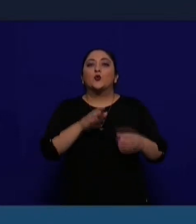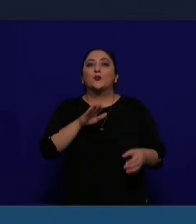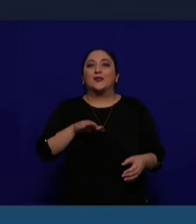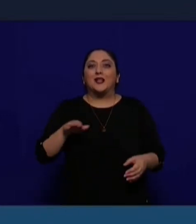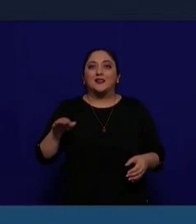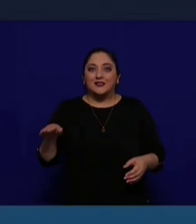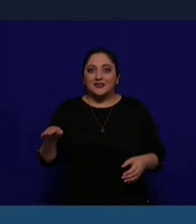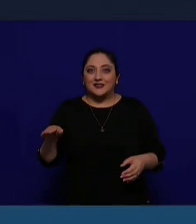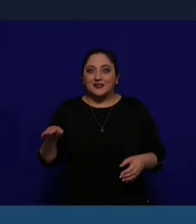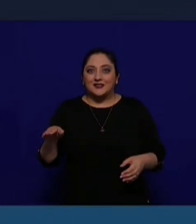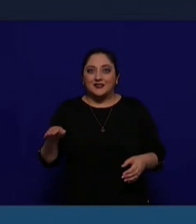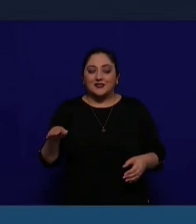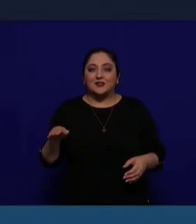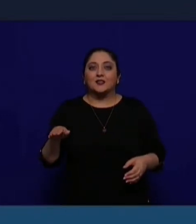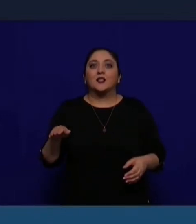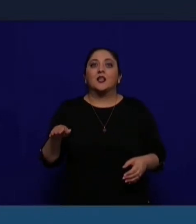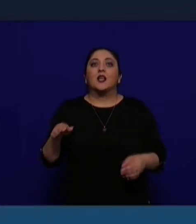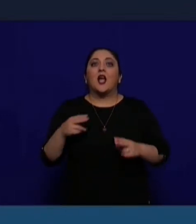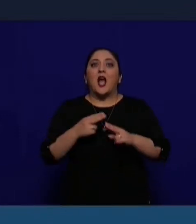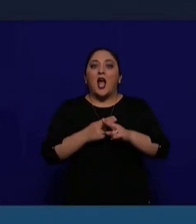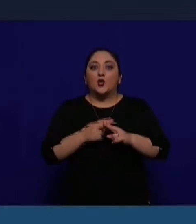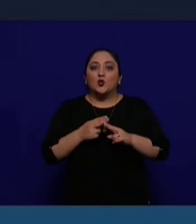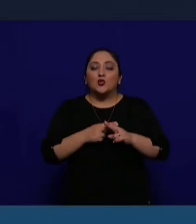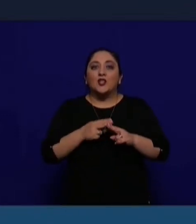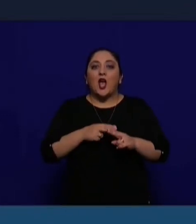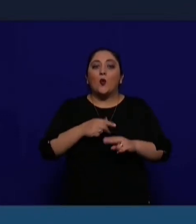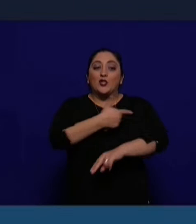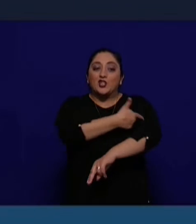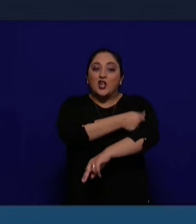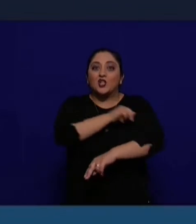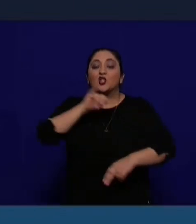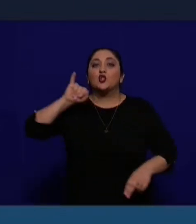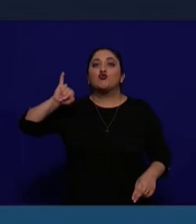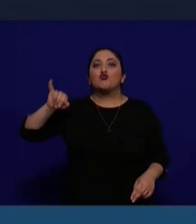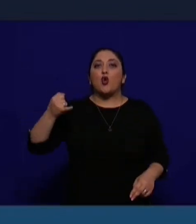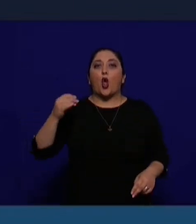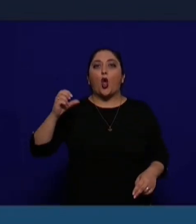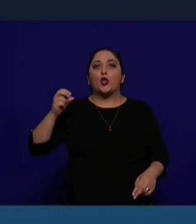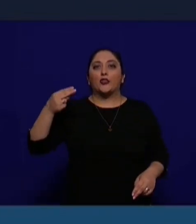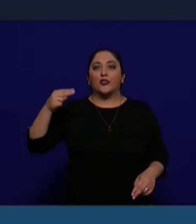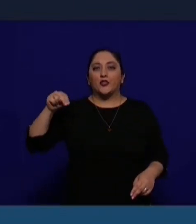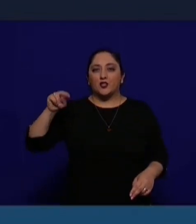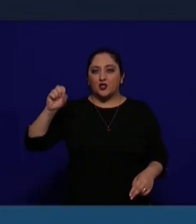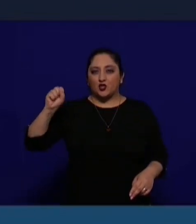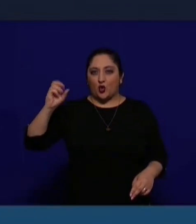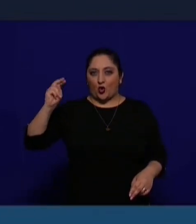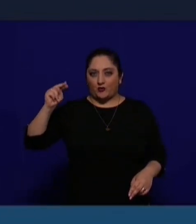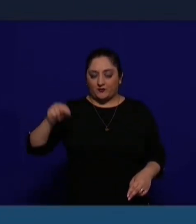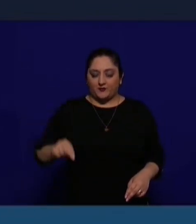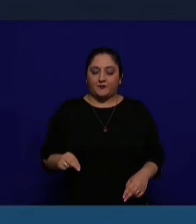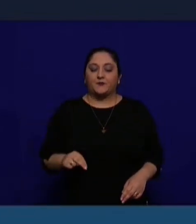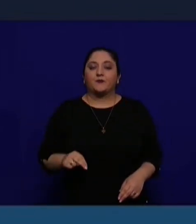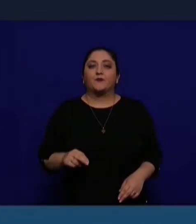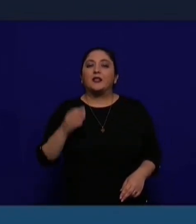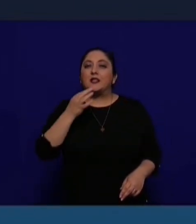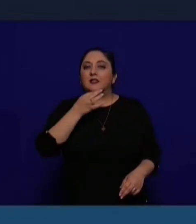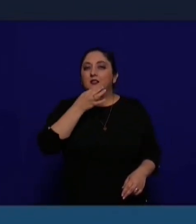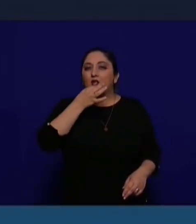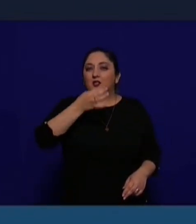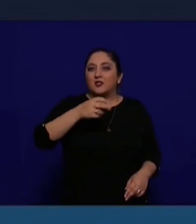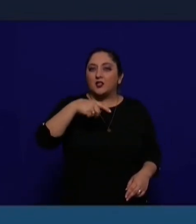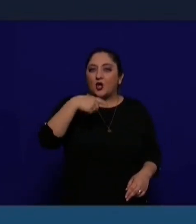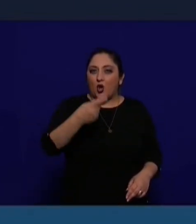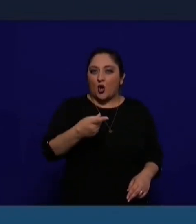ħajitlaqmu bit-tilqima tal-Johnson & Johnson. It-tieni domanda. Meta ħajbdew opera s-servizz